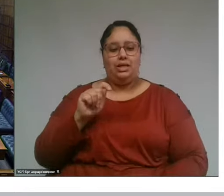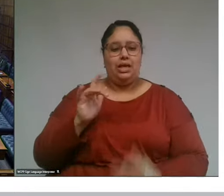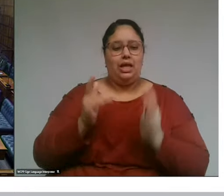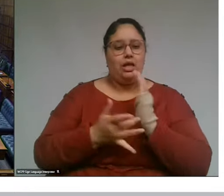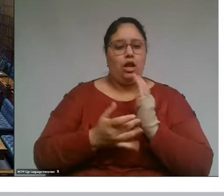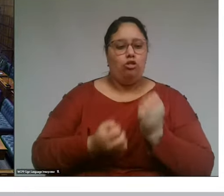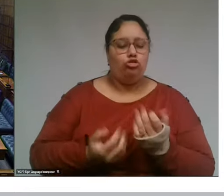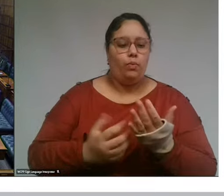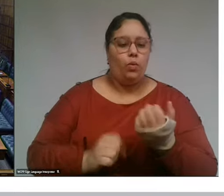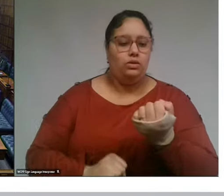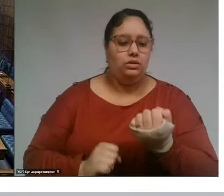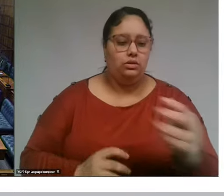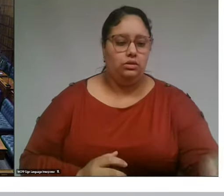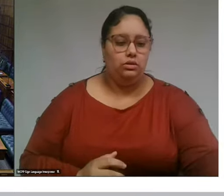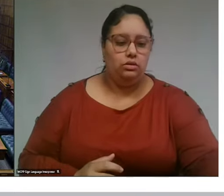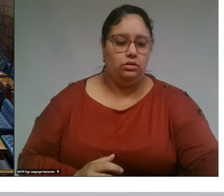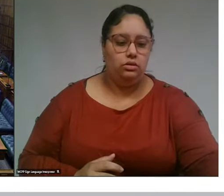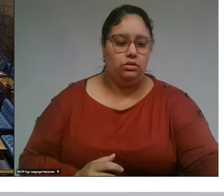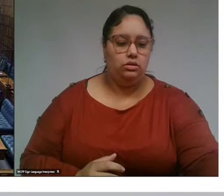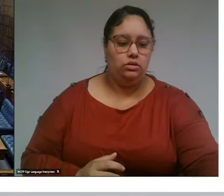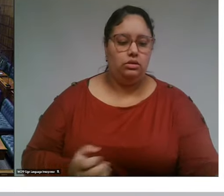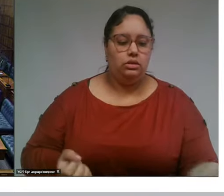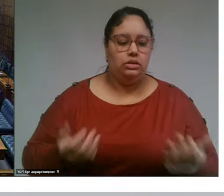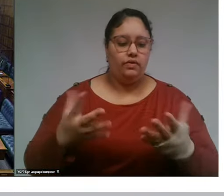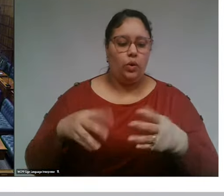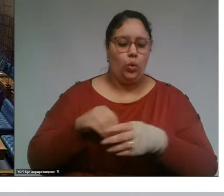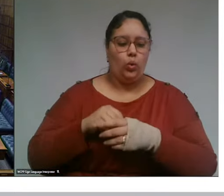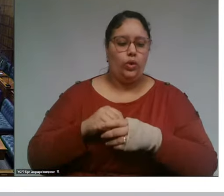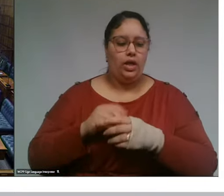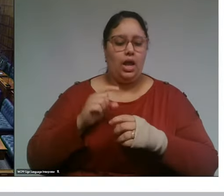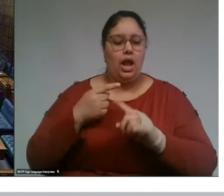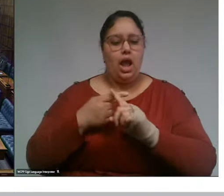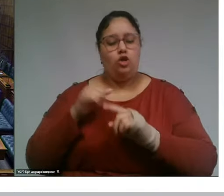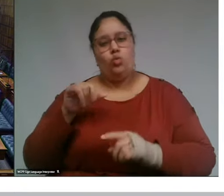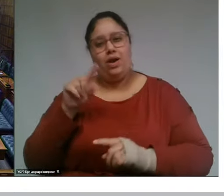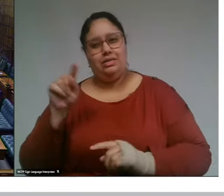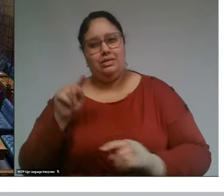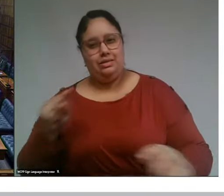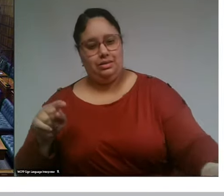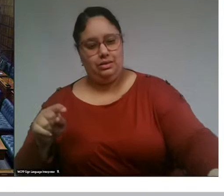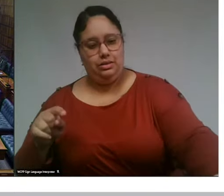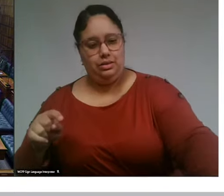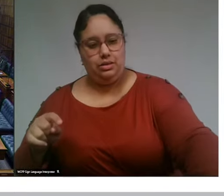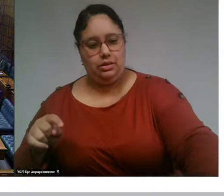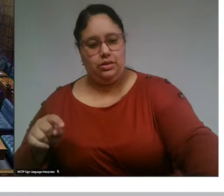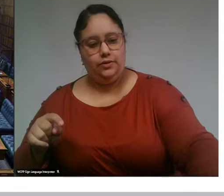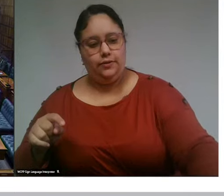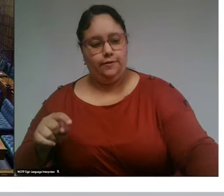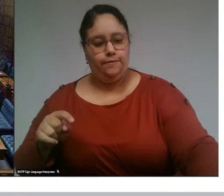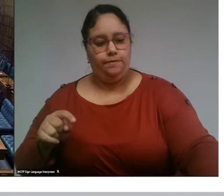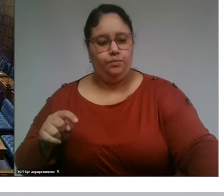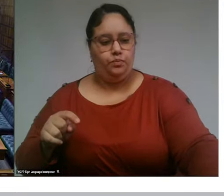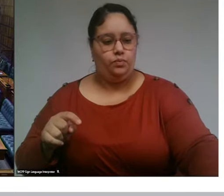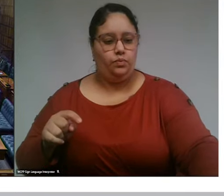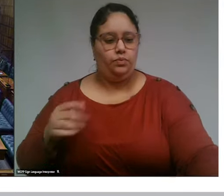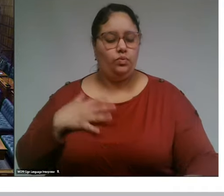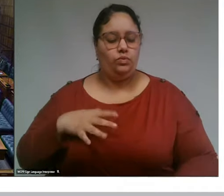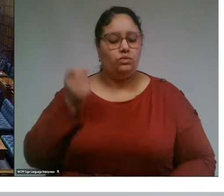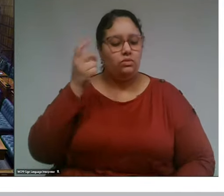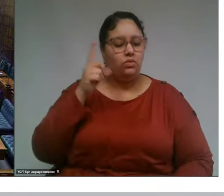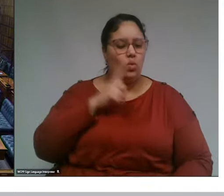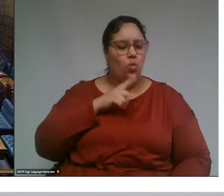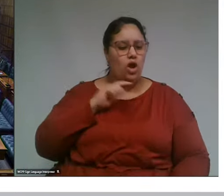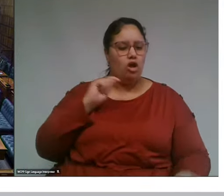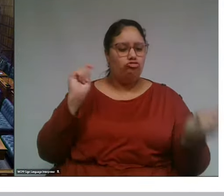services including XY z um I just wanted to understand why the change in the service provider um what wasn't being